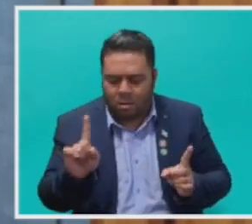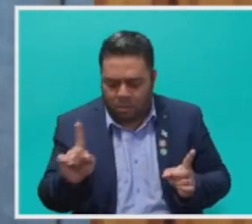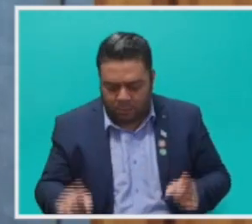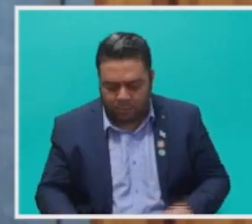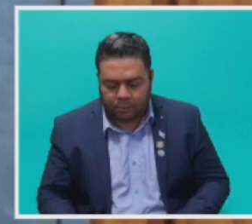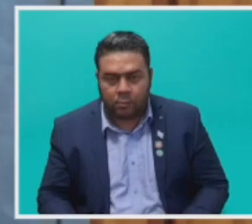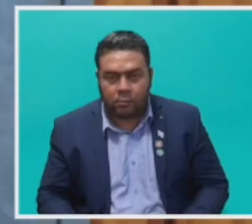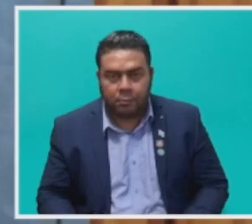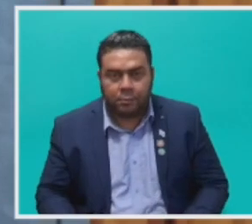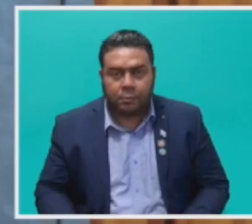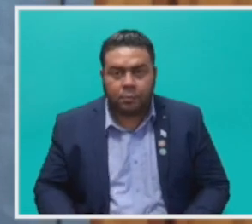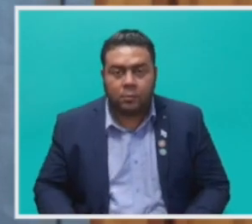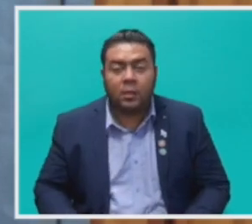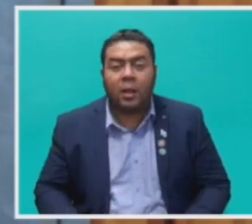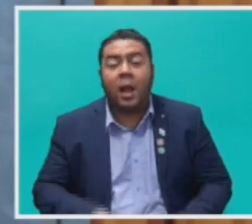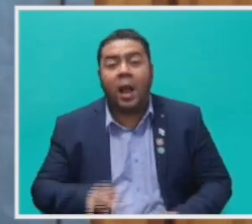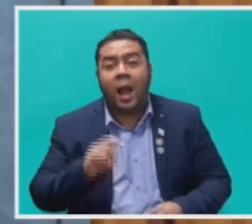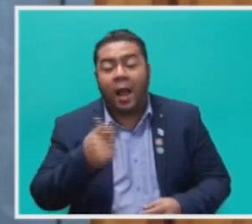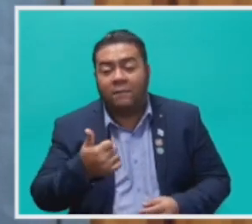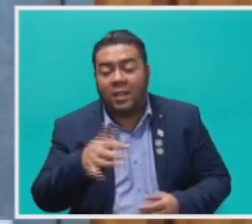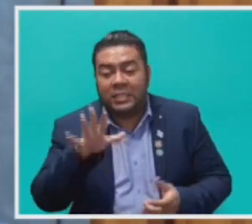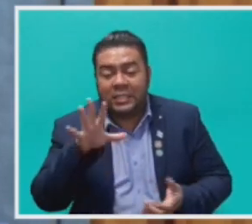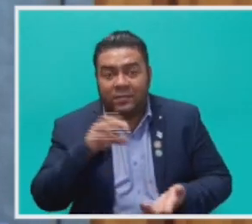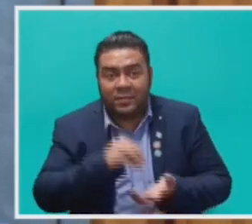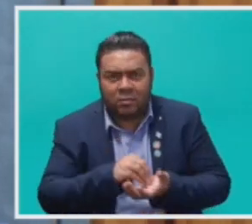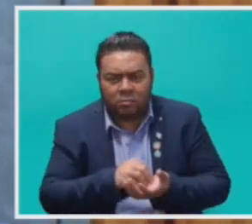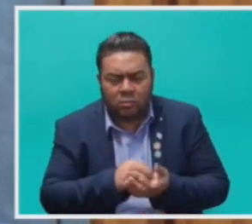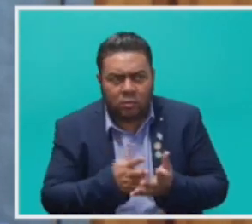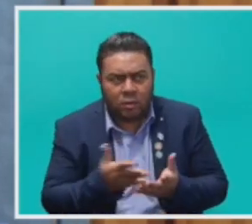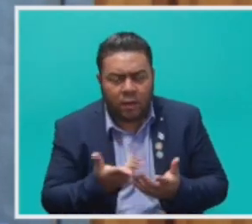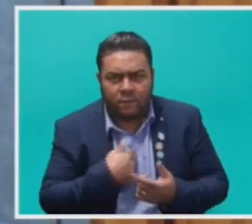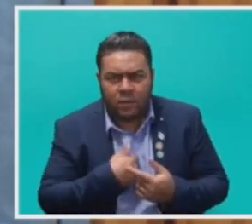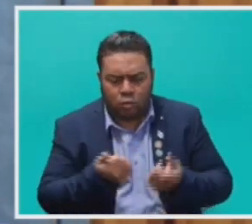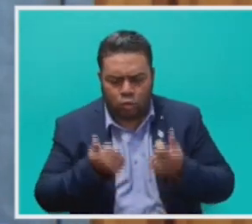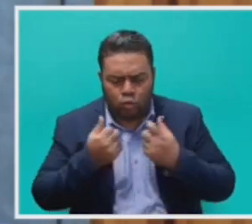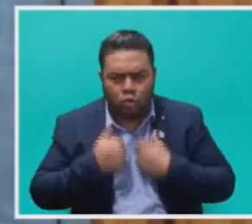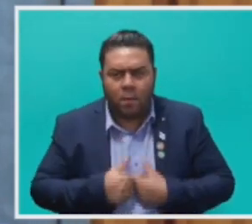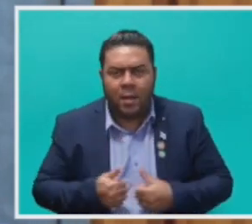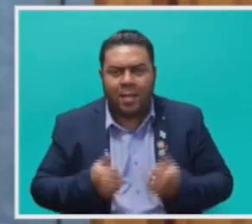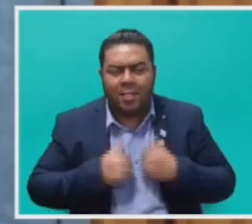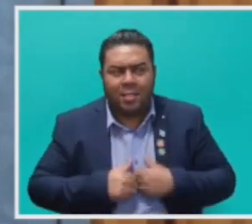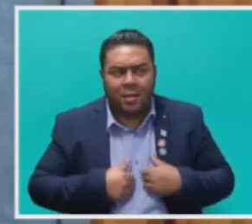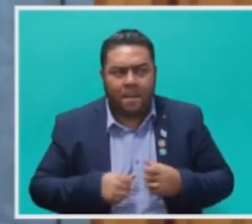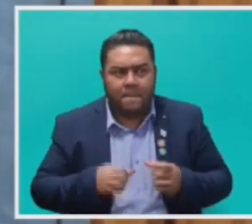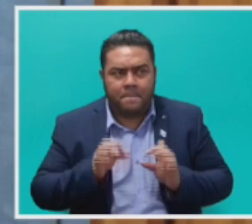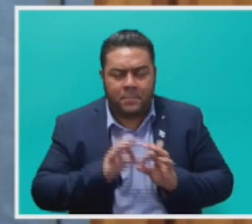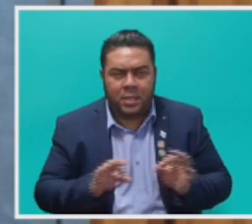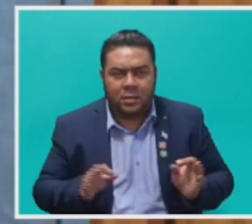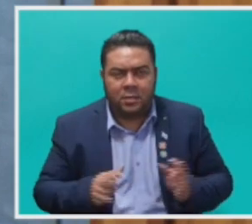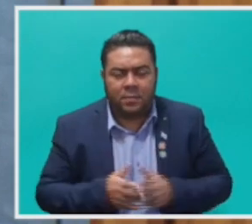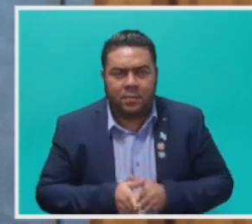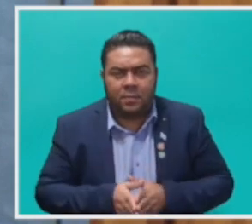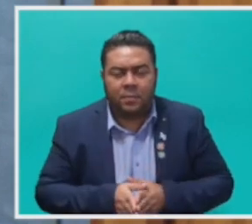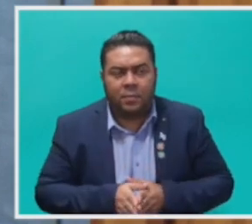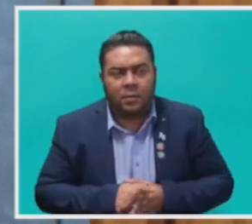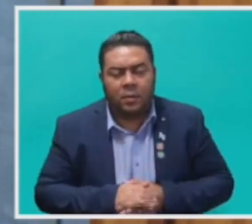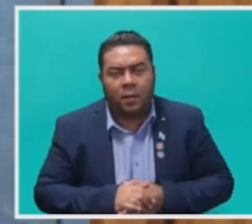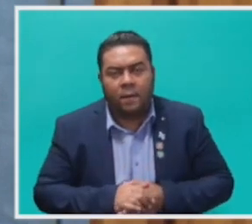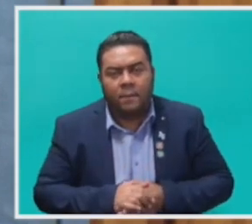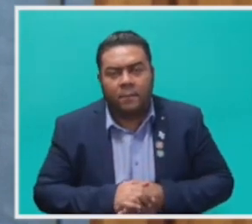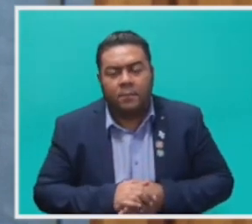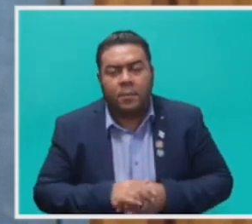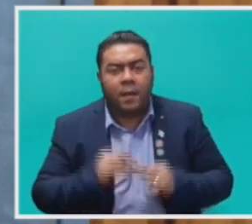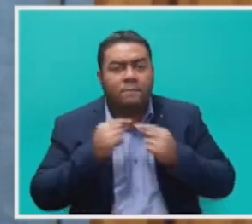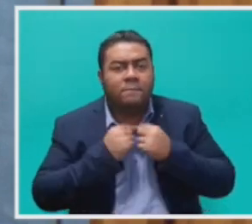Mr. Speaker, sir, after the civil unrest in 2000, I was part of a trauma healing and peace-building initiative led by Father Frank Hoare,